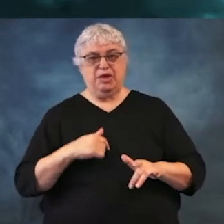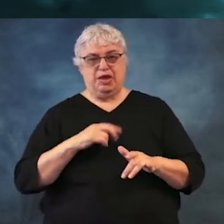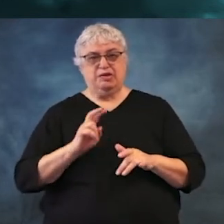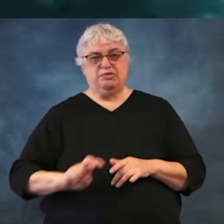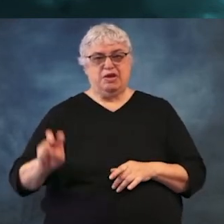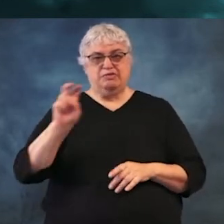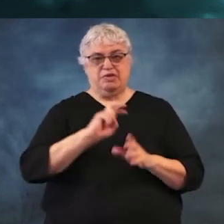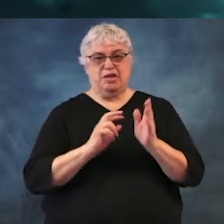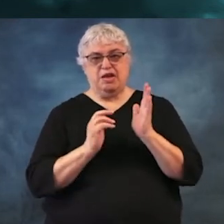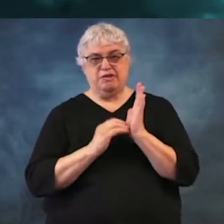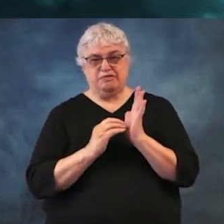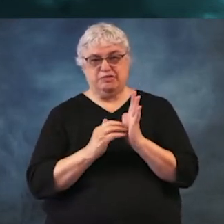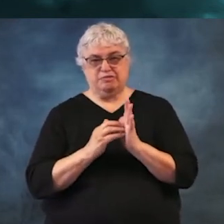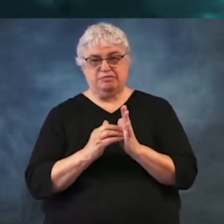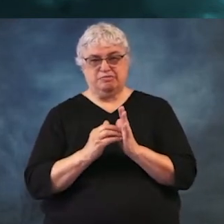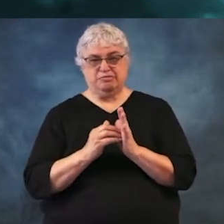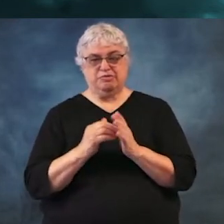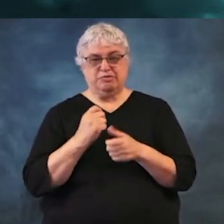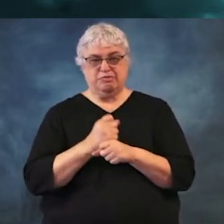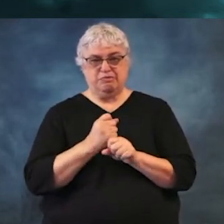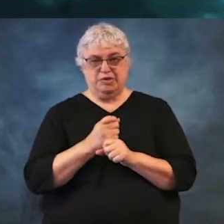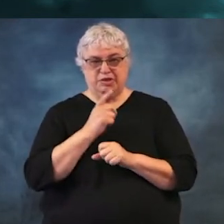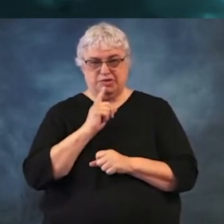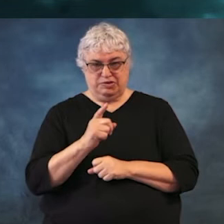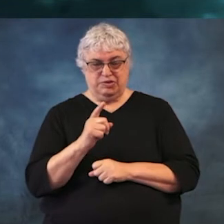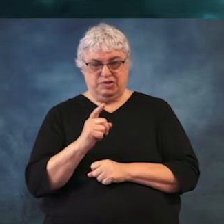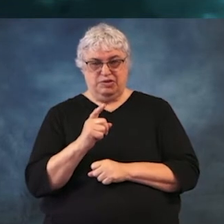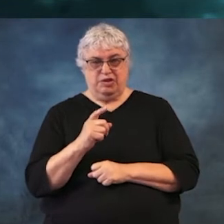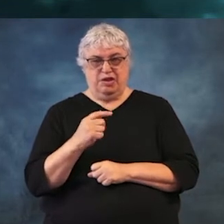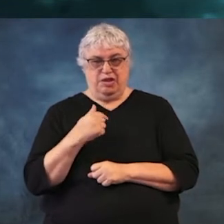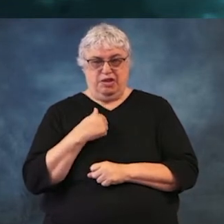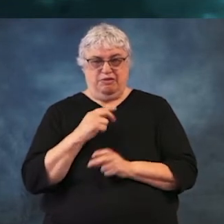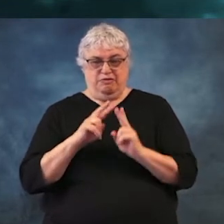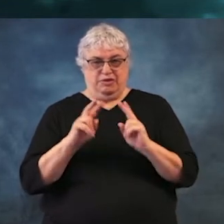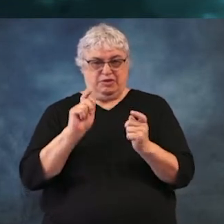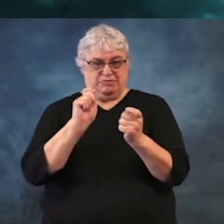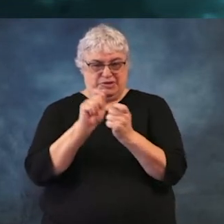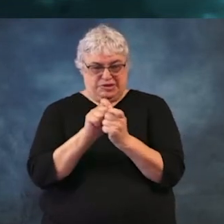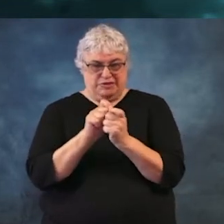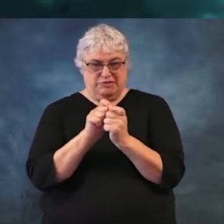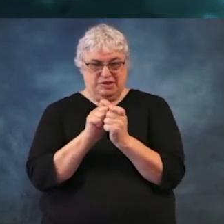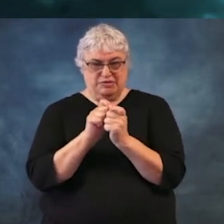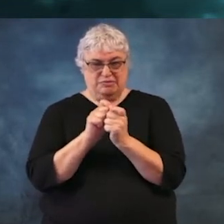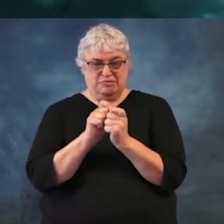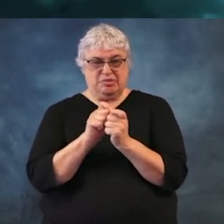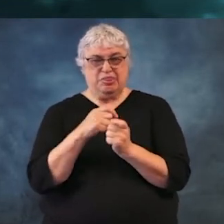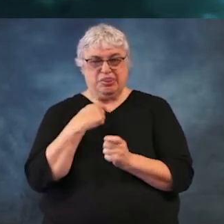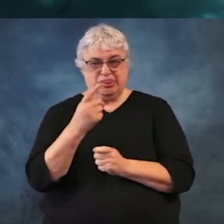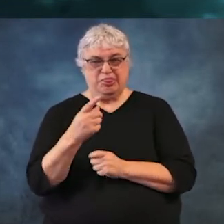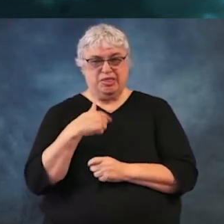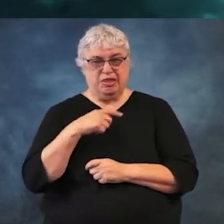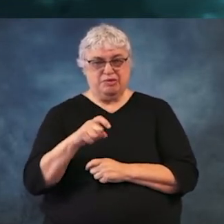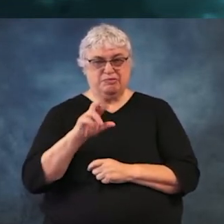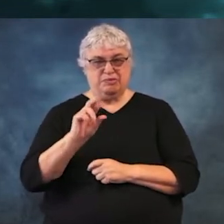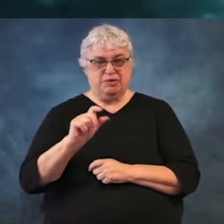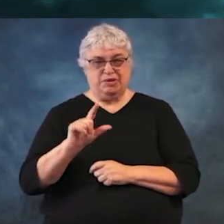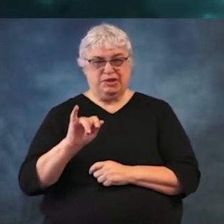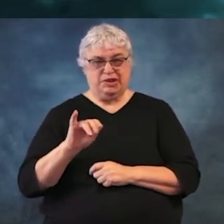lot, and I have to make sure that I'm very specific by telling them that I